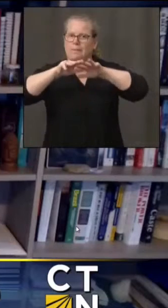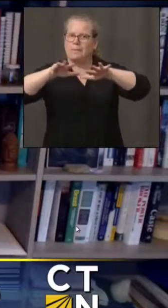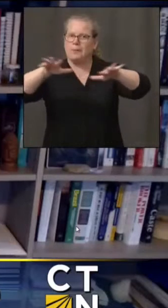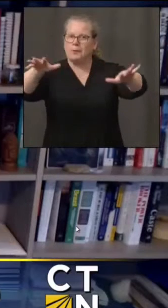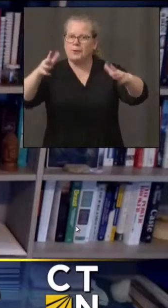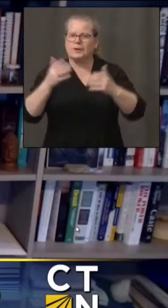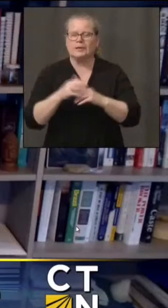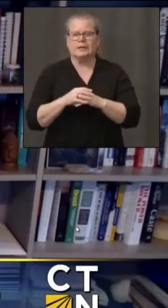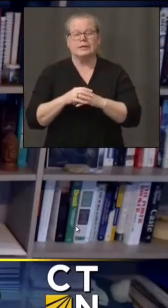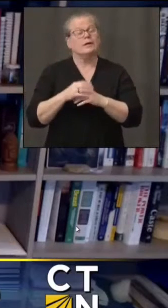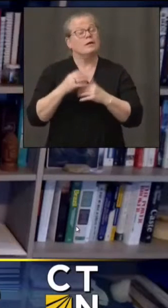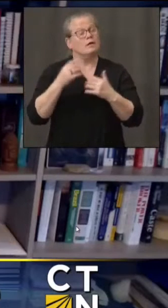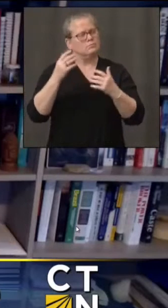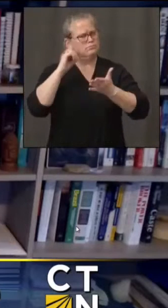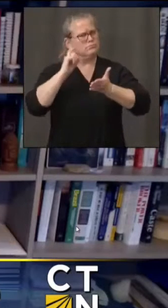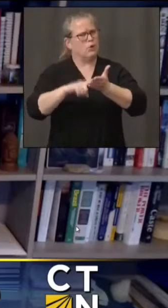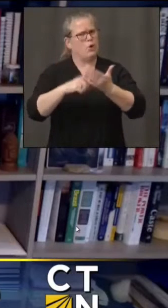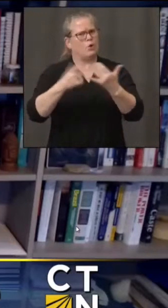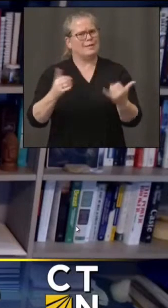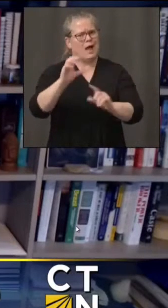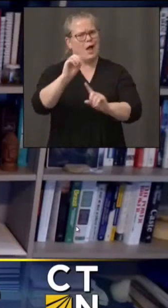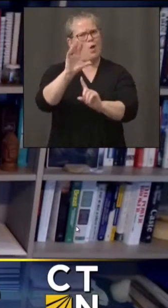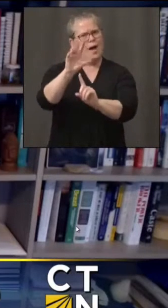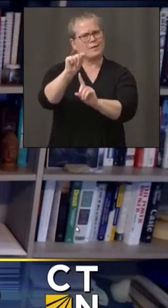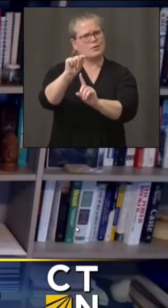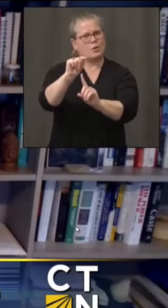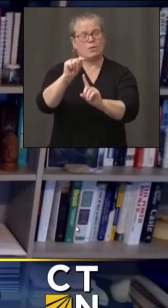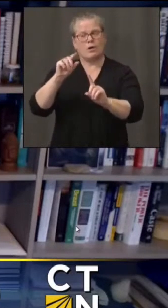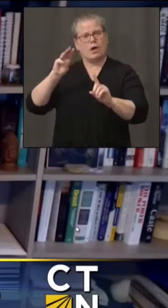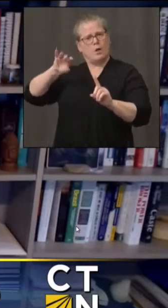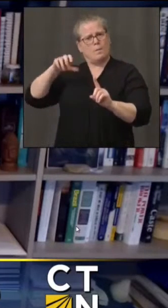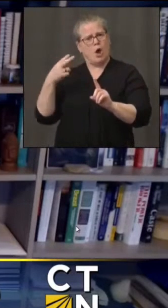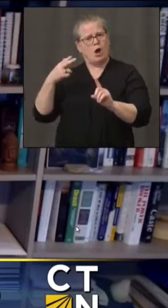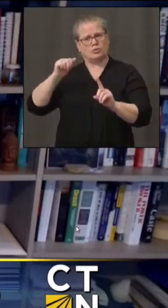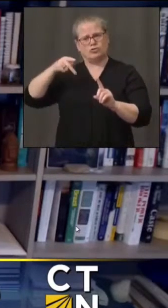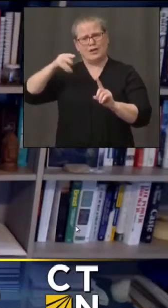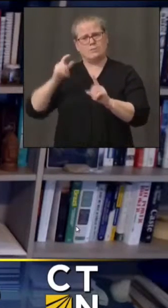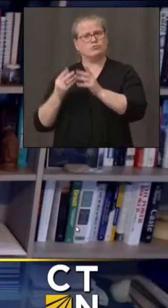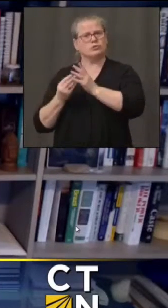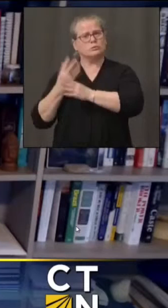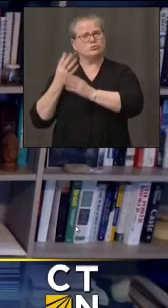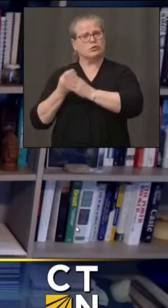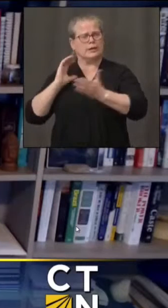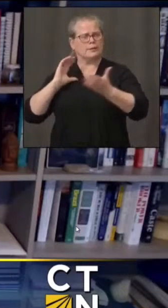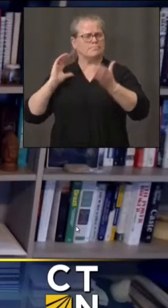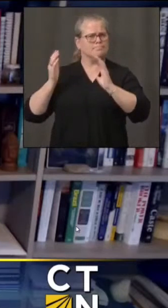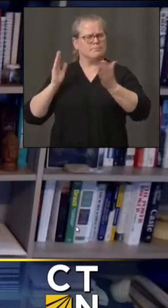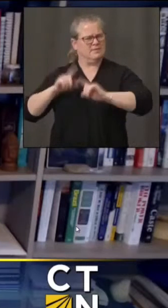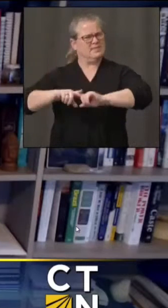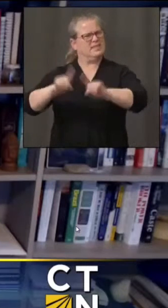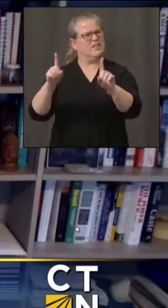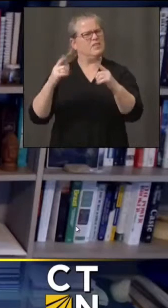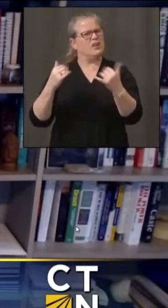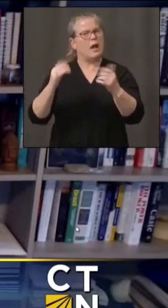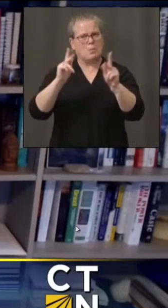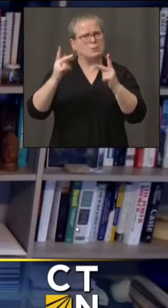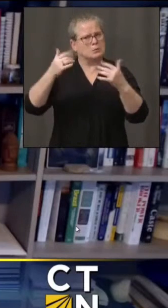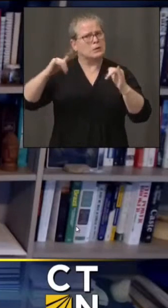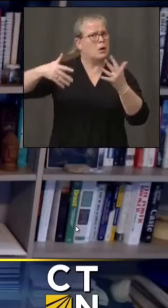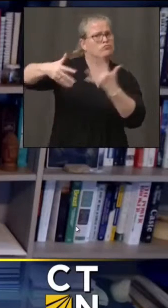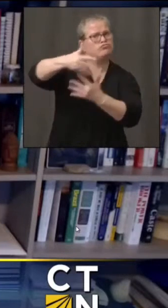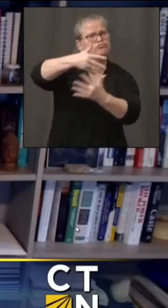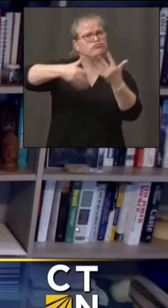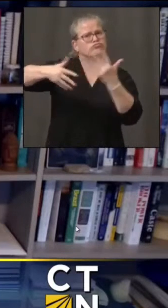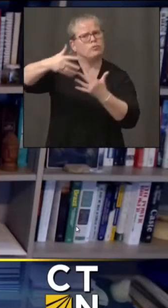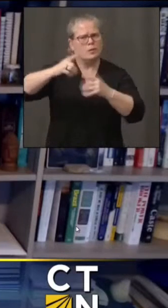and April, is that, we still have much of the state is still having overall reduced